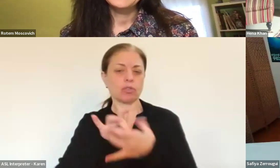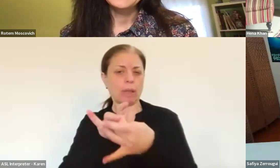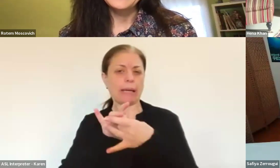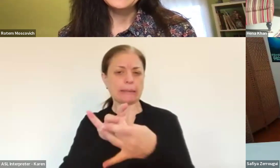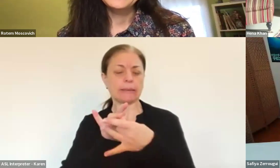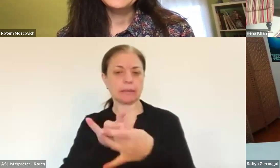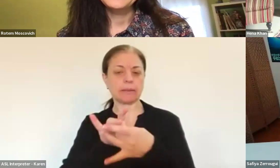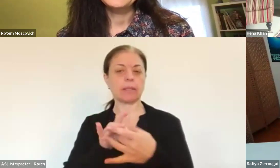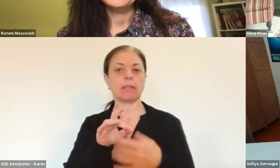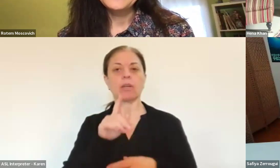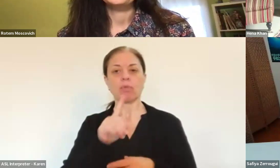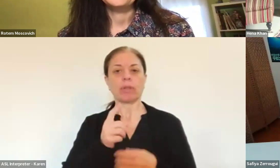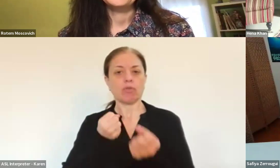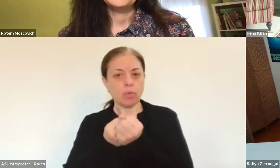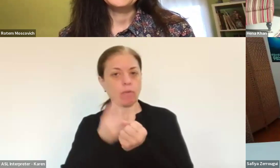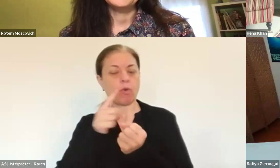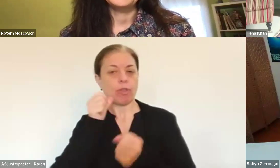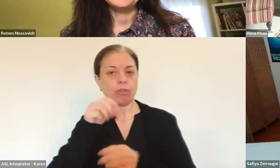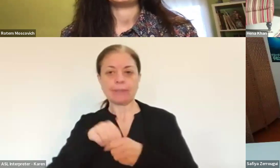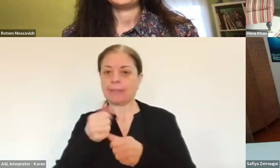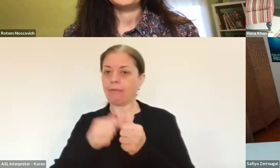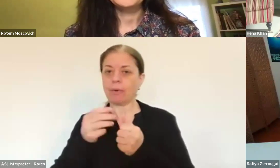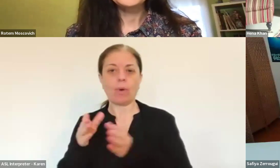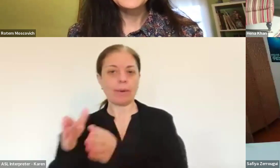team and really root for them in every way.